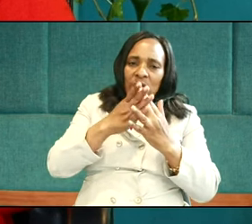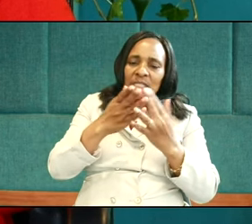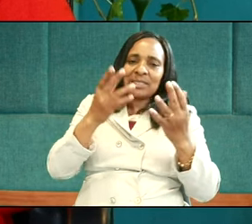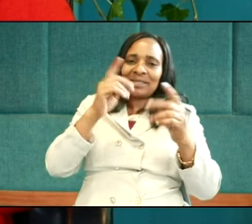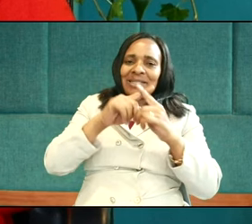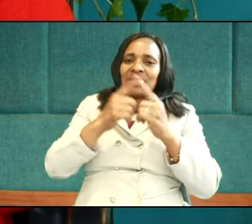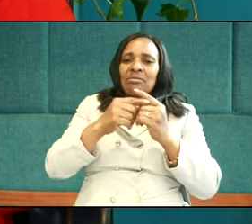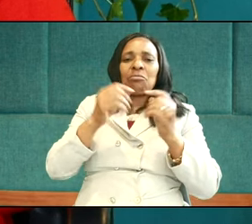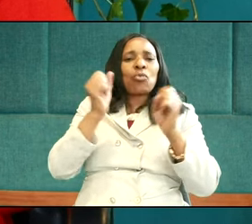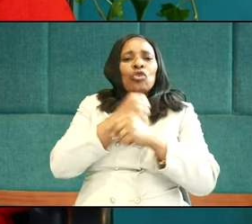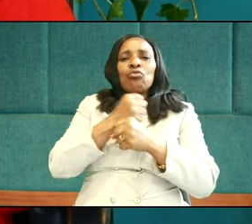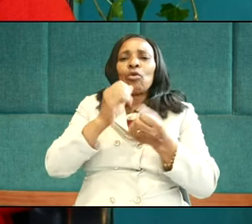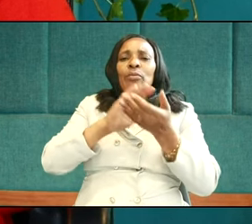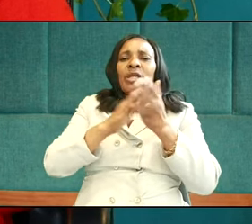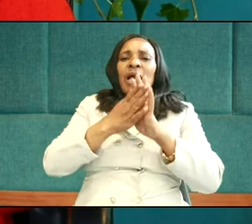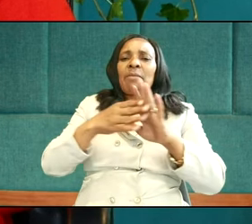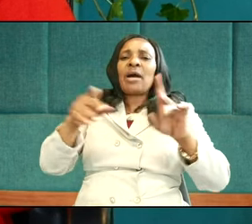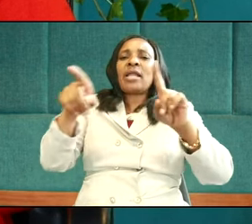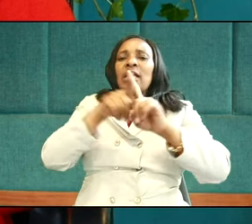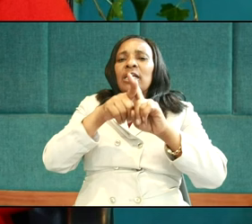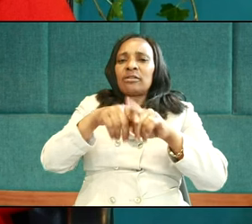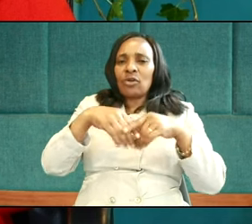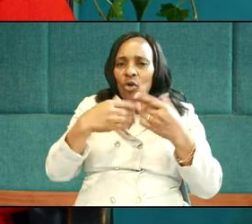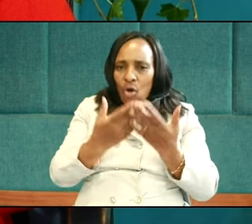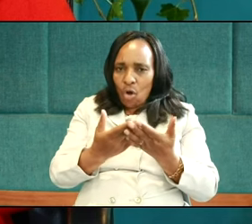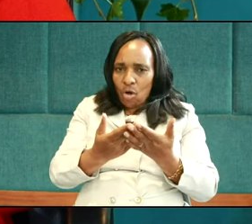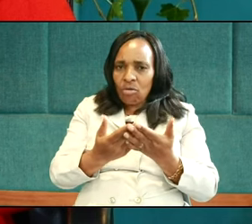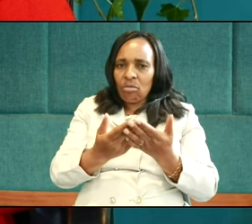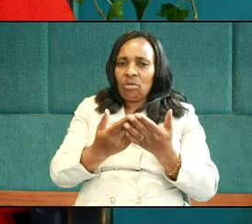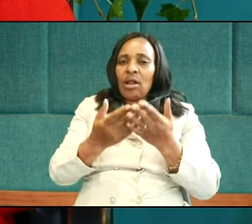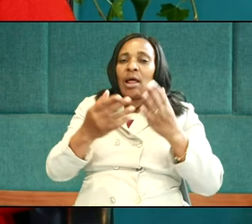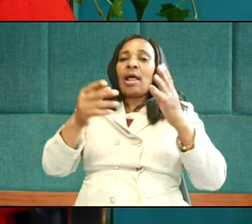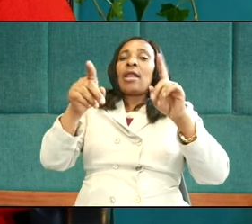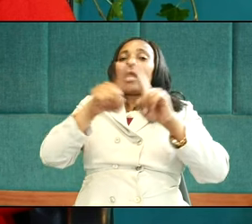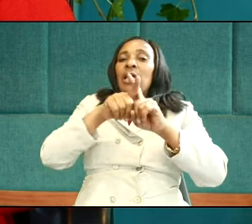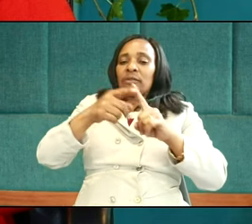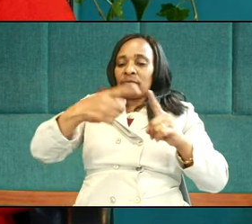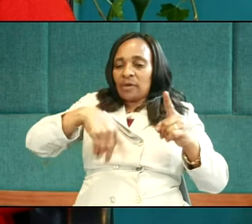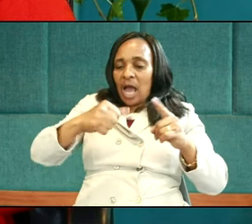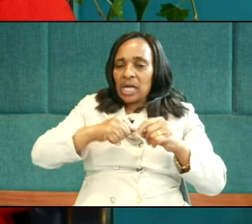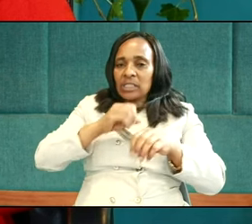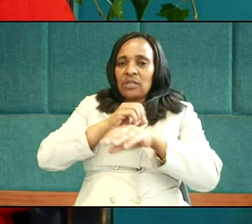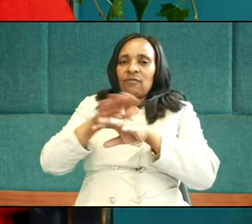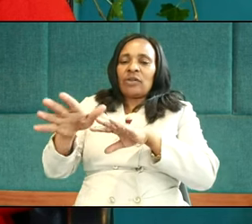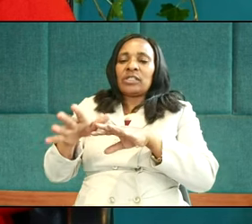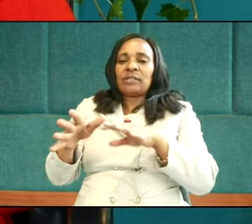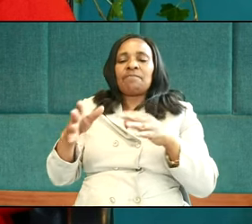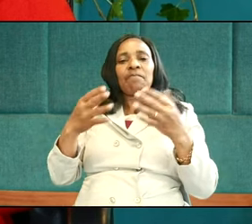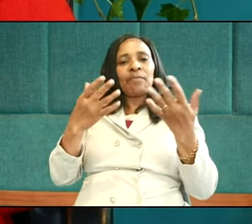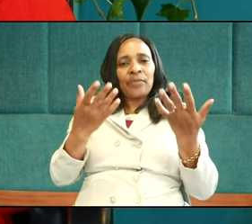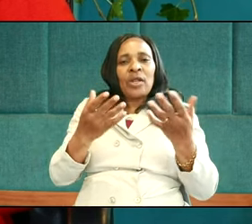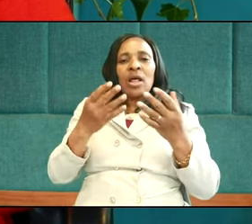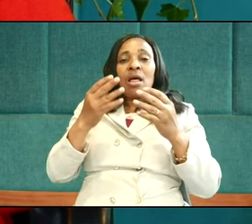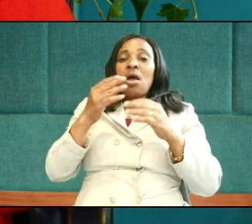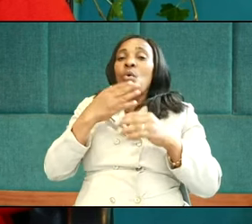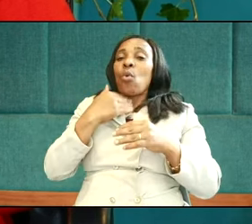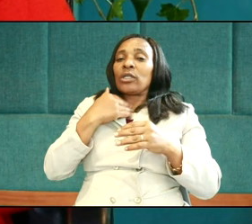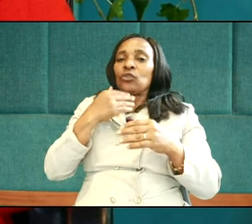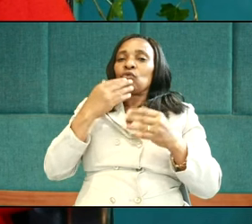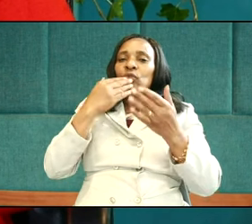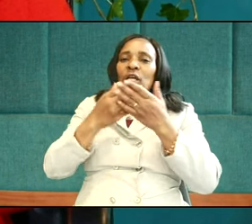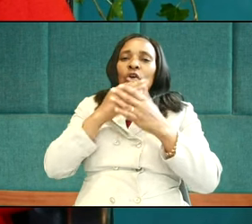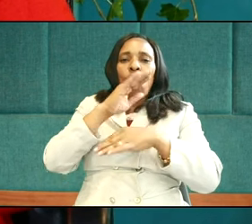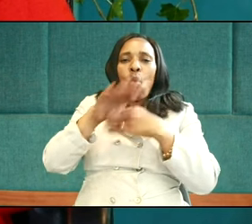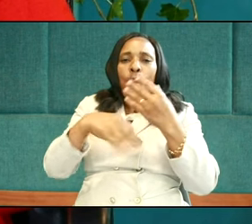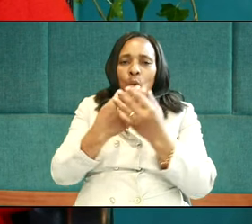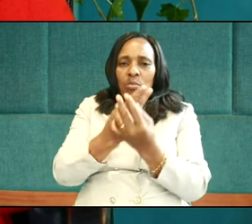be a negative influence, or we cannot be negatively influenced. So I'd like to thank all the panelists